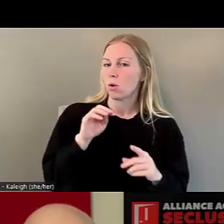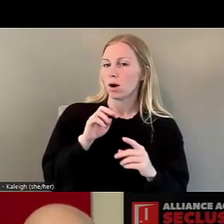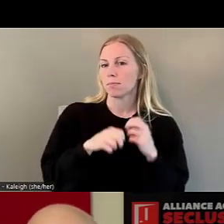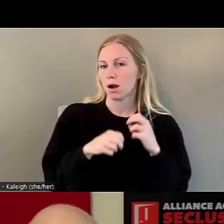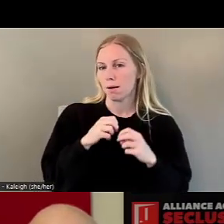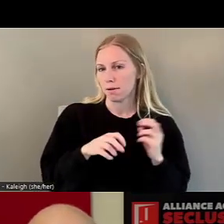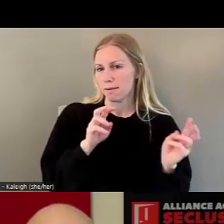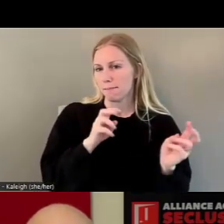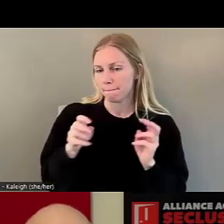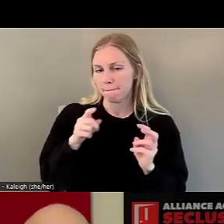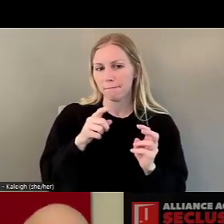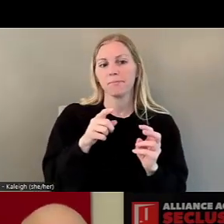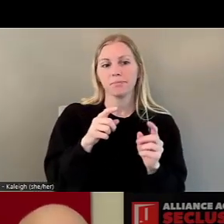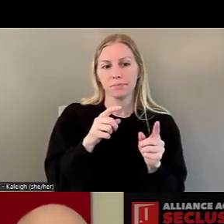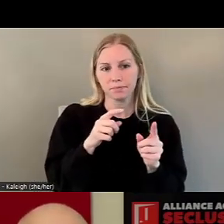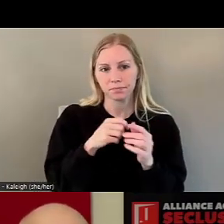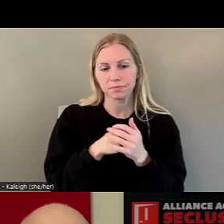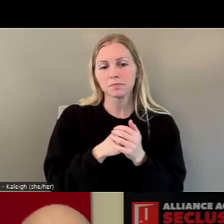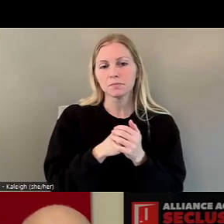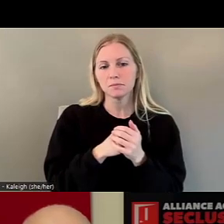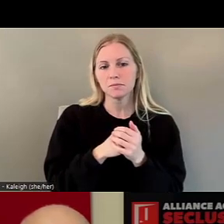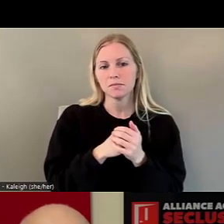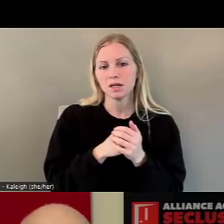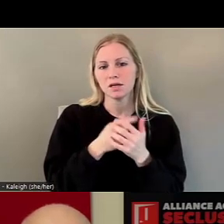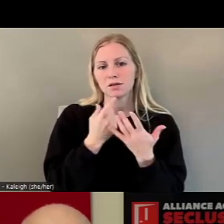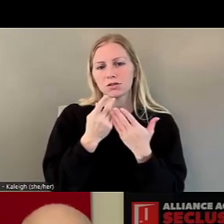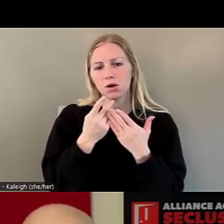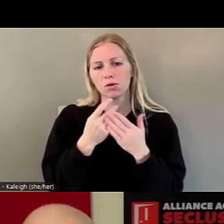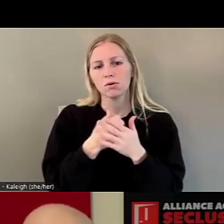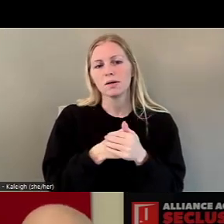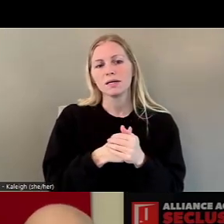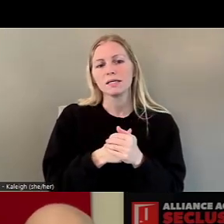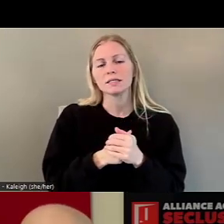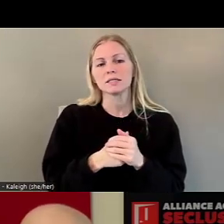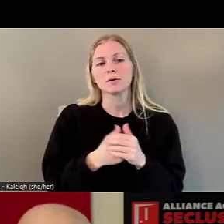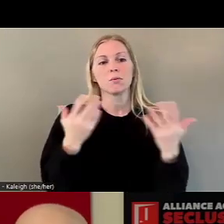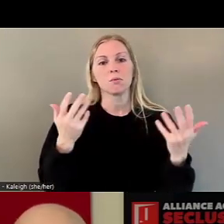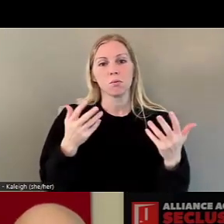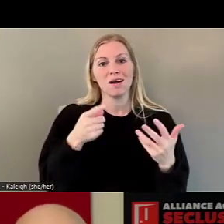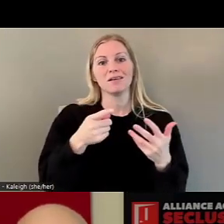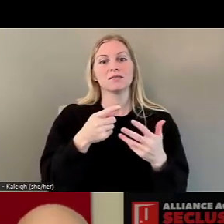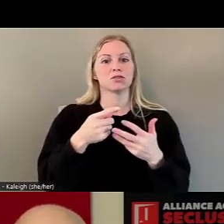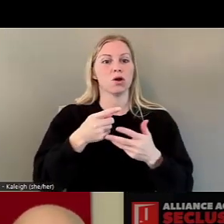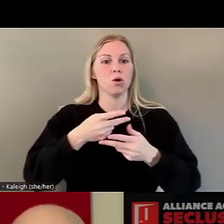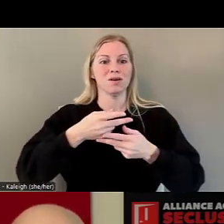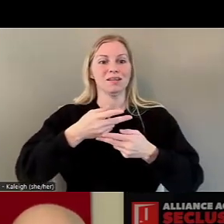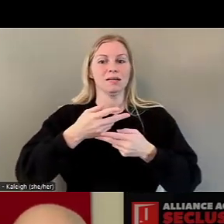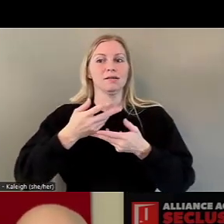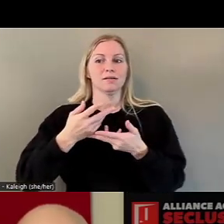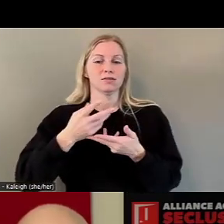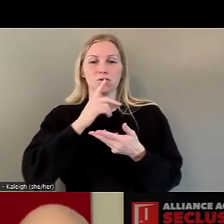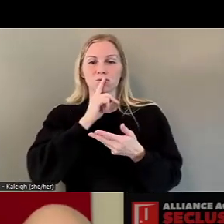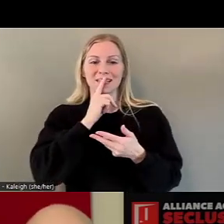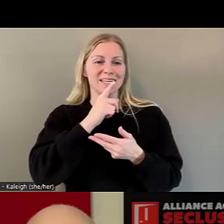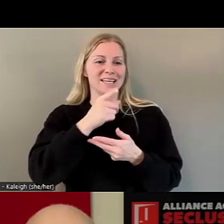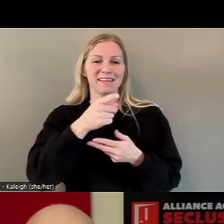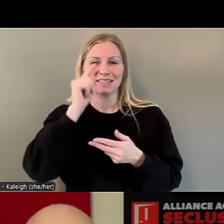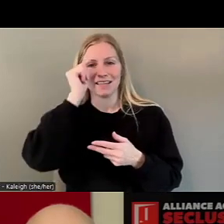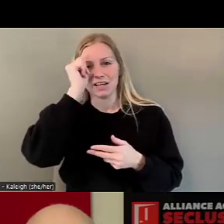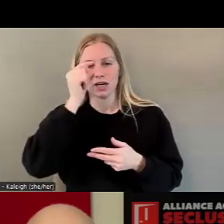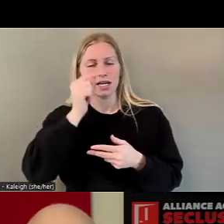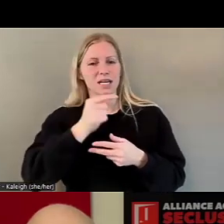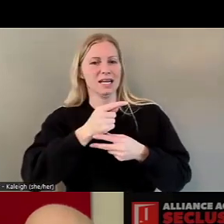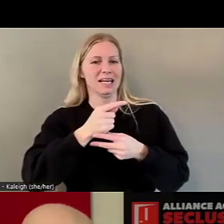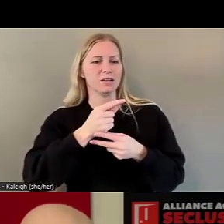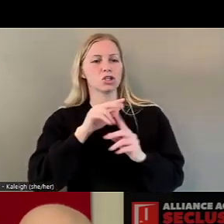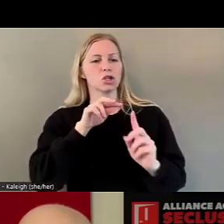approaches that focus on kind of the behavior and behaviorism is that it treats all behavior as if it were a matter of intentional. And then if